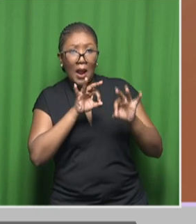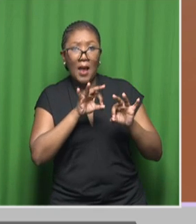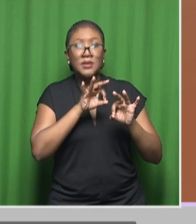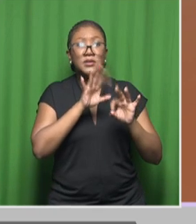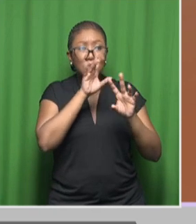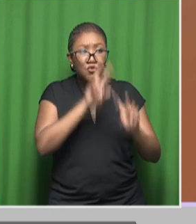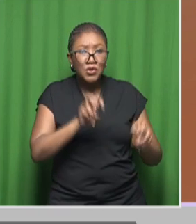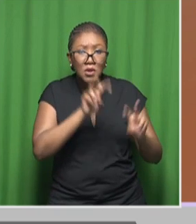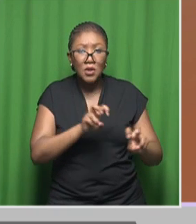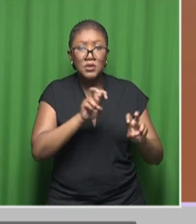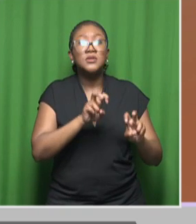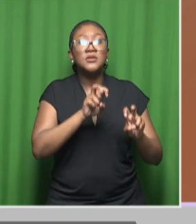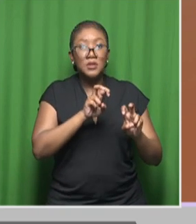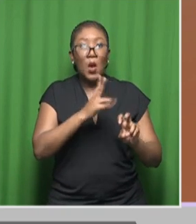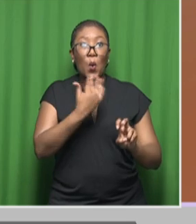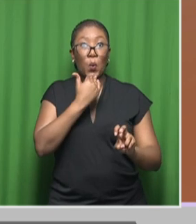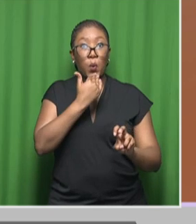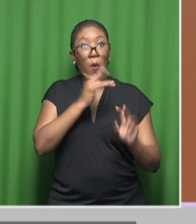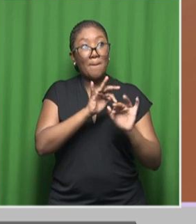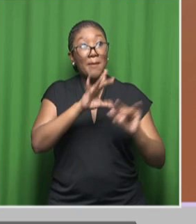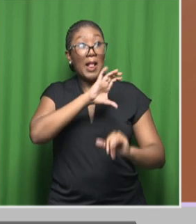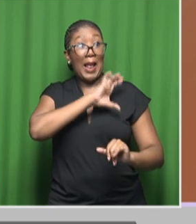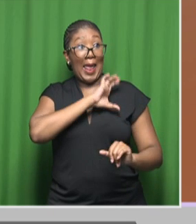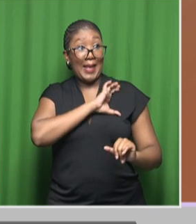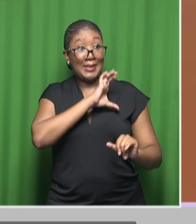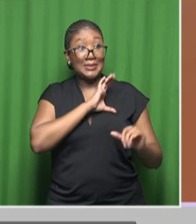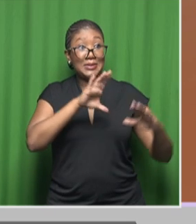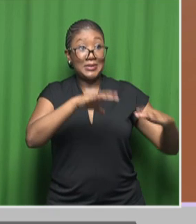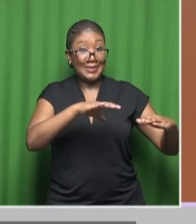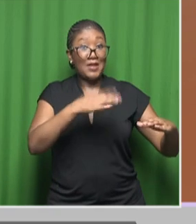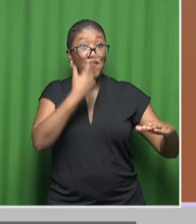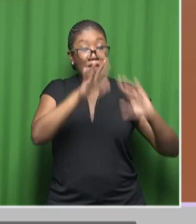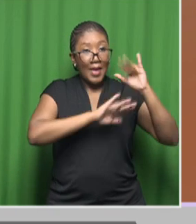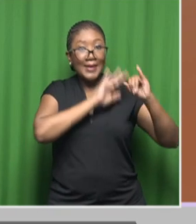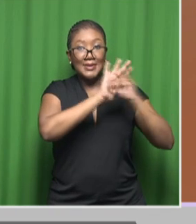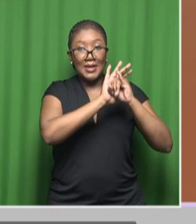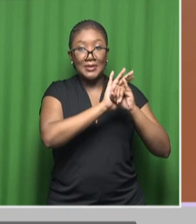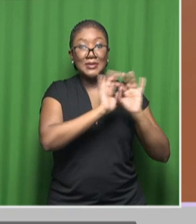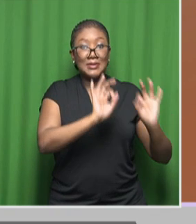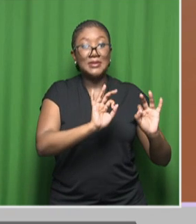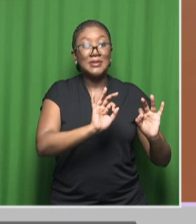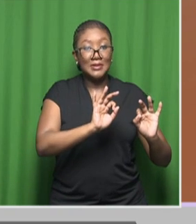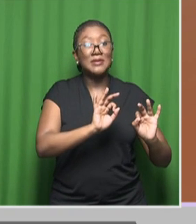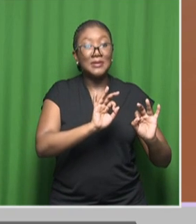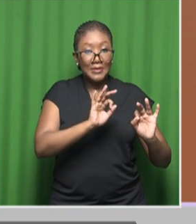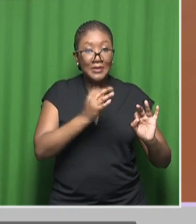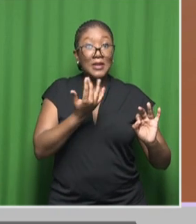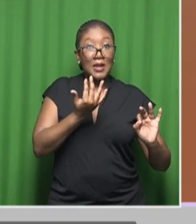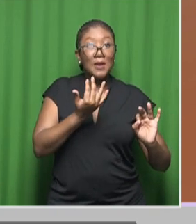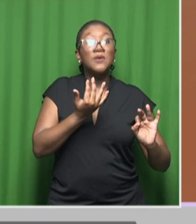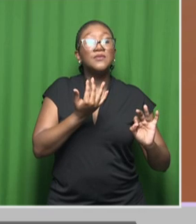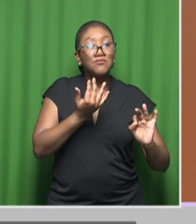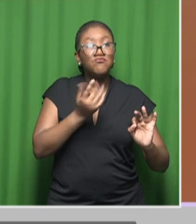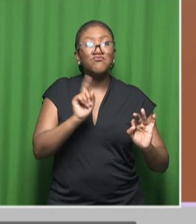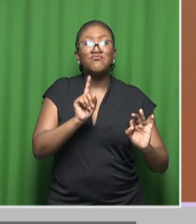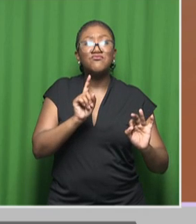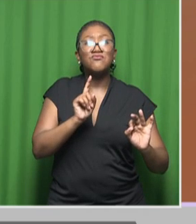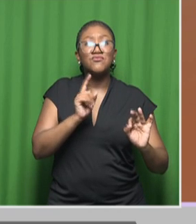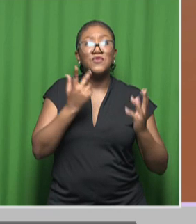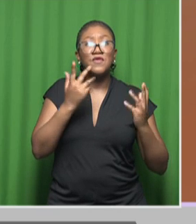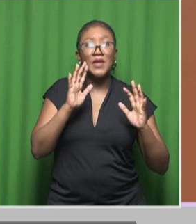started retail who our specific market is, and we even got to a point where we hit